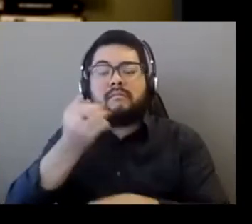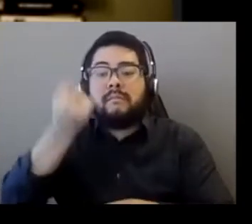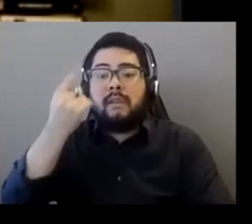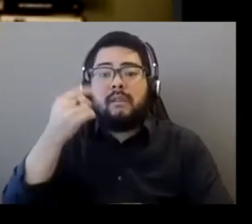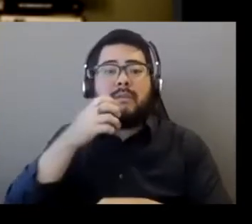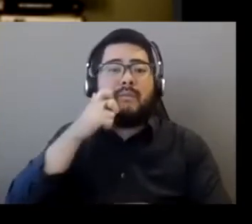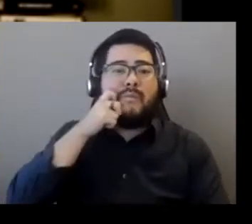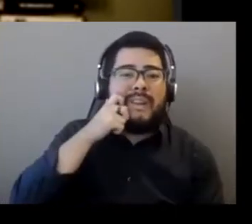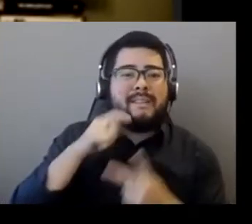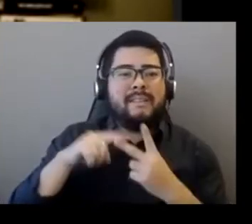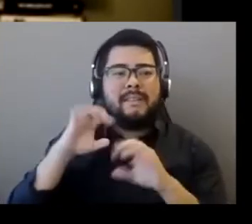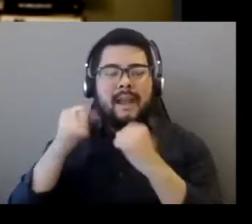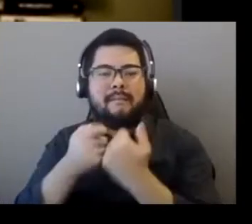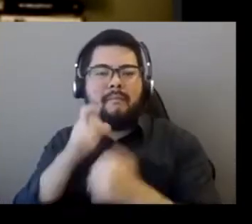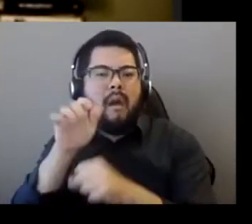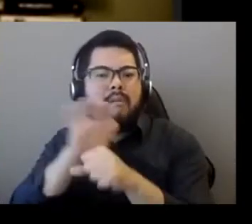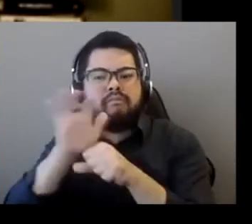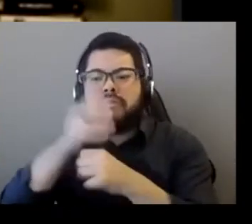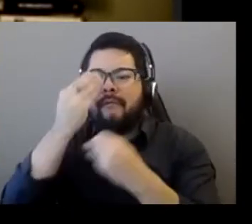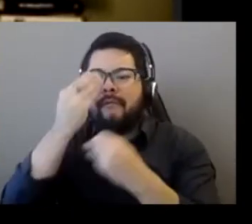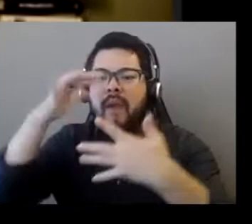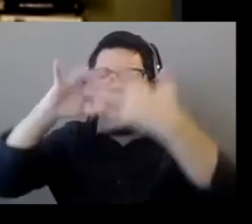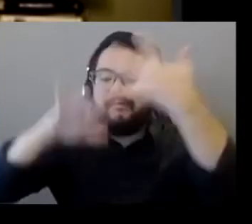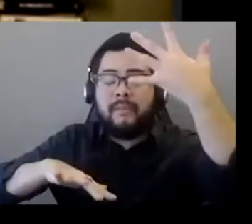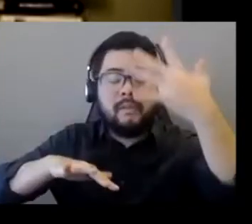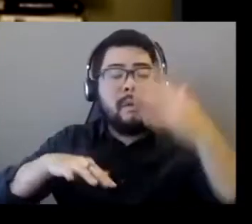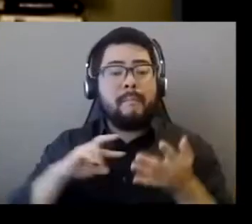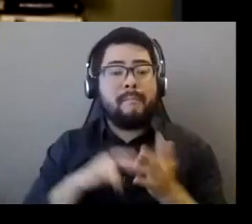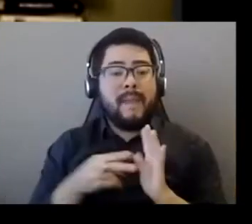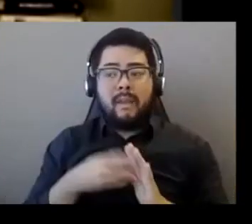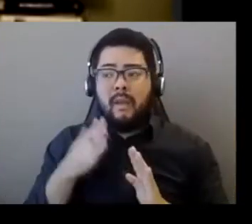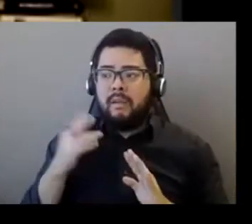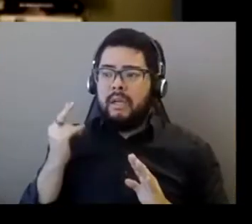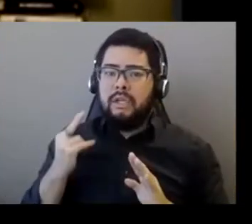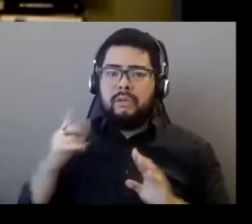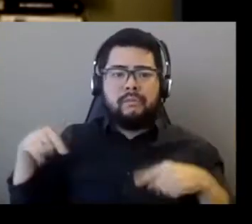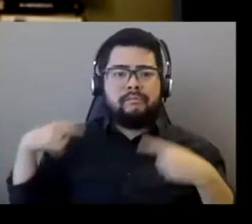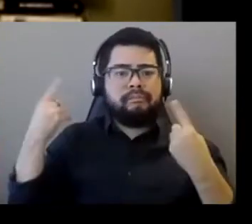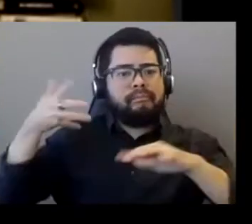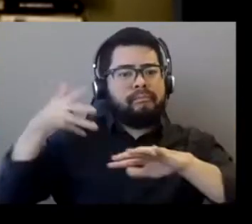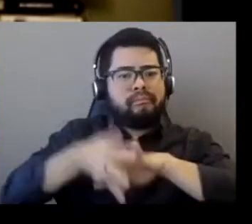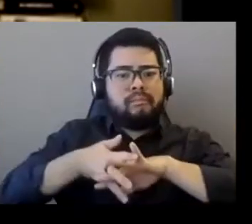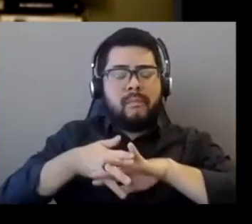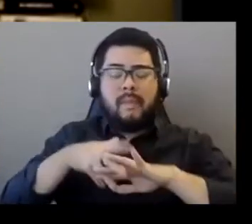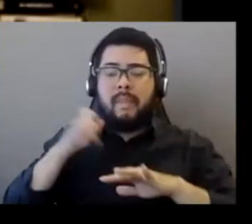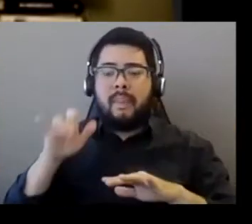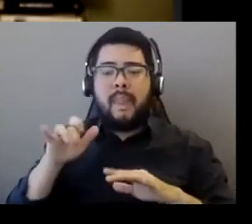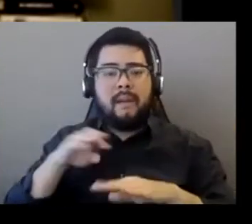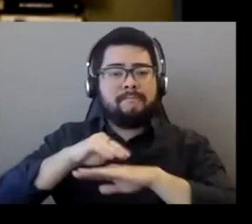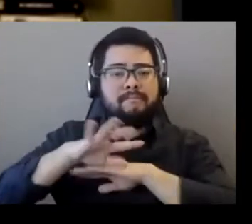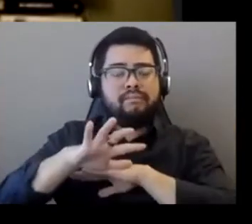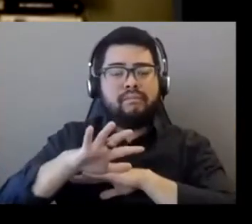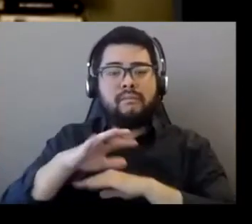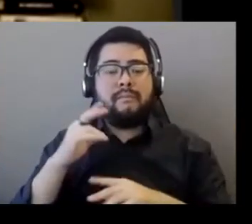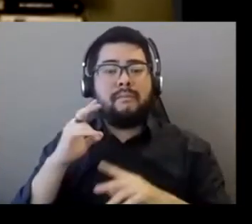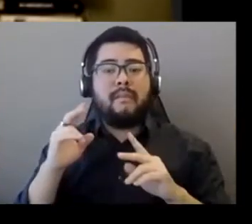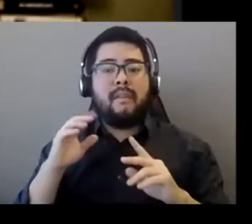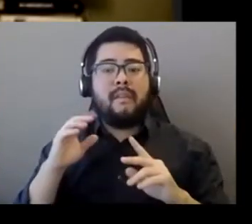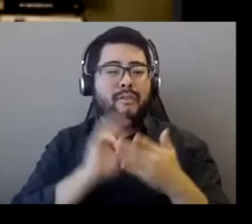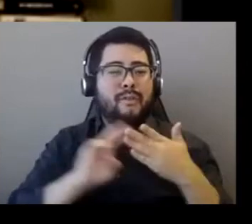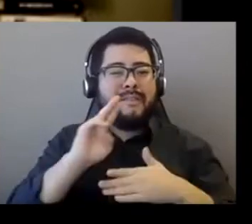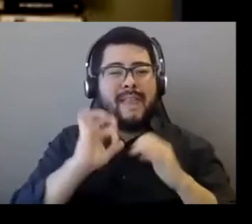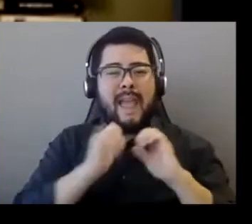So there is that. There is a history of students shaping thought in the American academy.